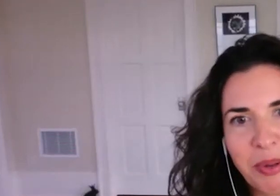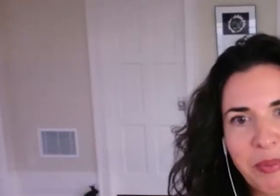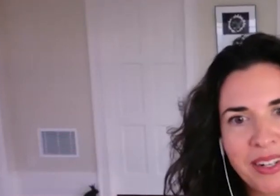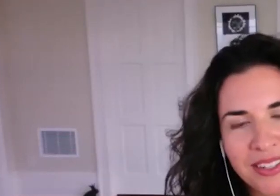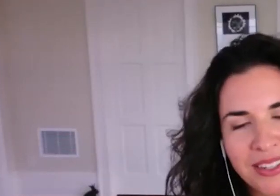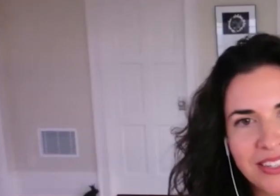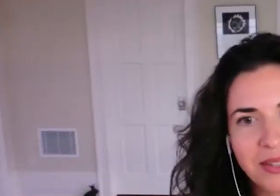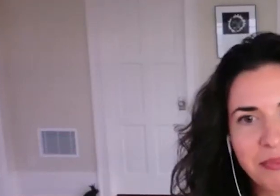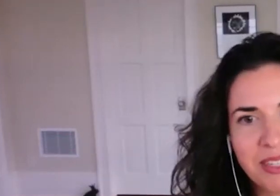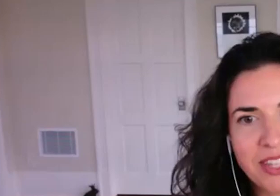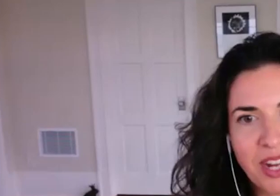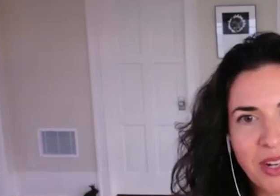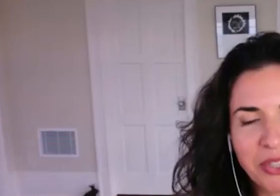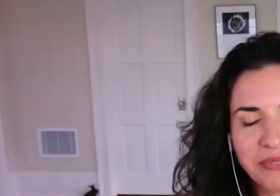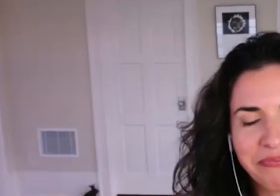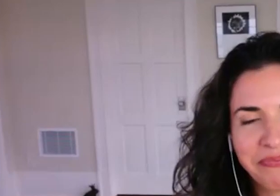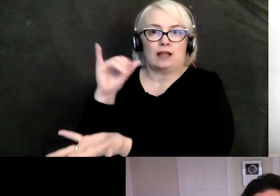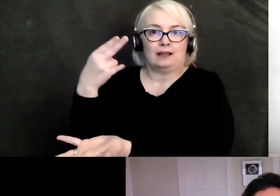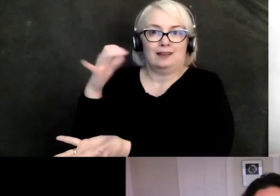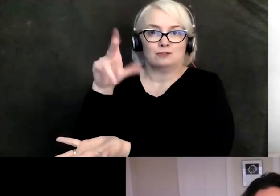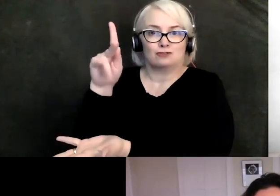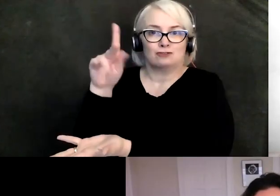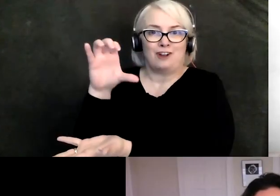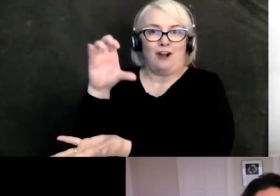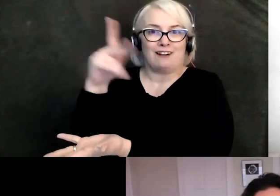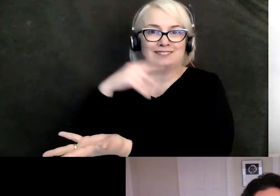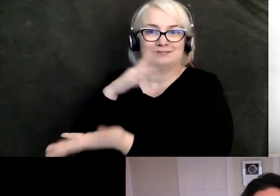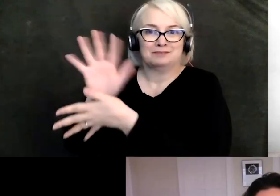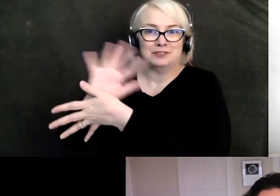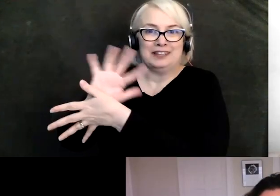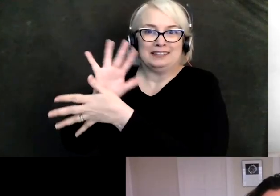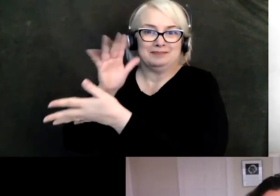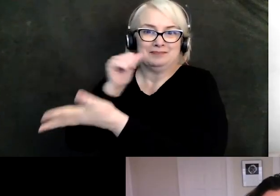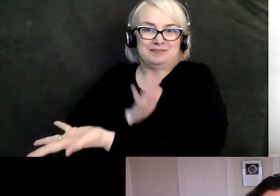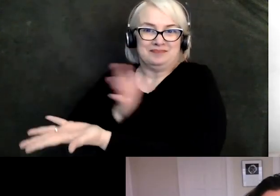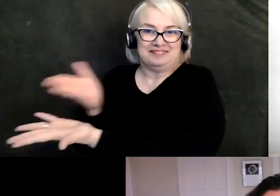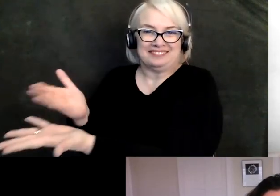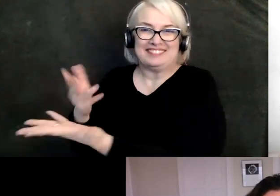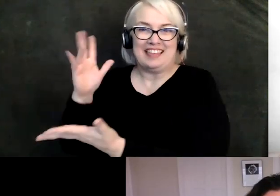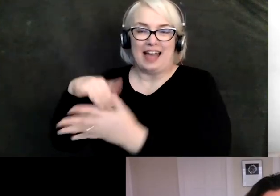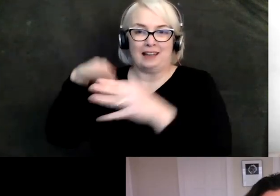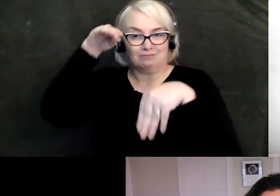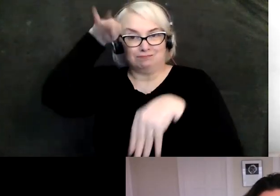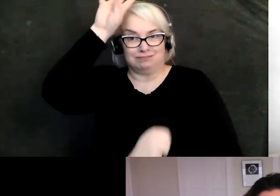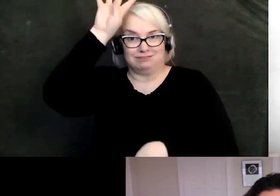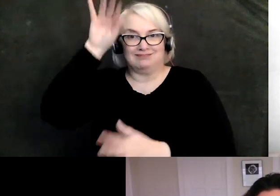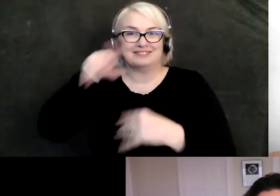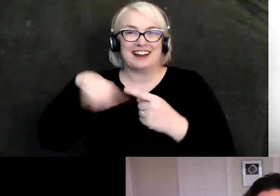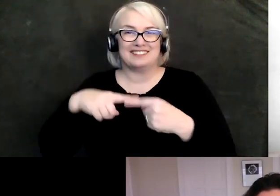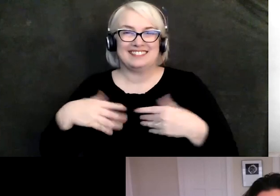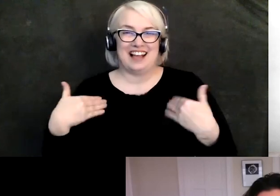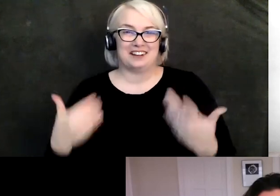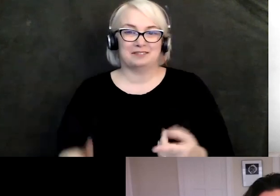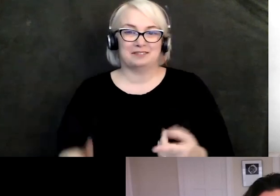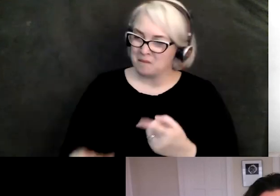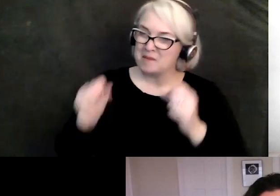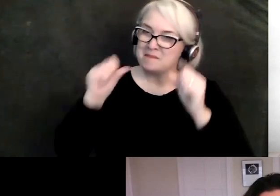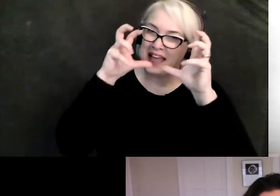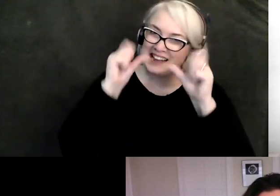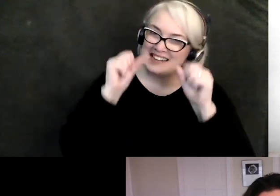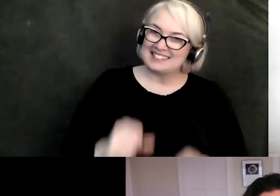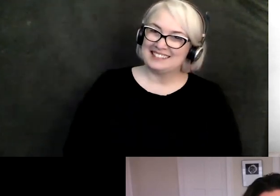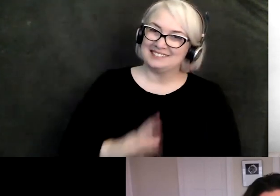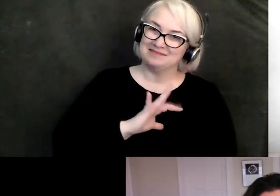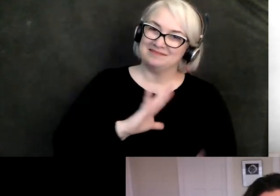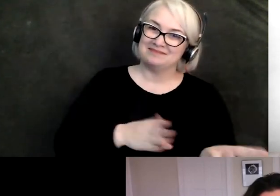blew my mind as a young person. Amazing. All right. So next, let's introduce Chuck Hayward.